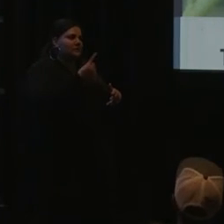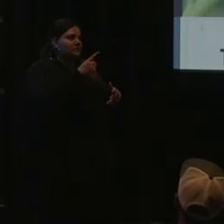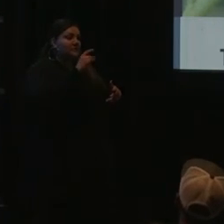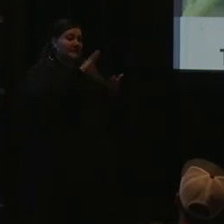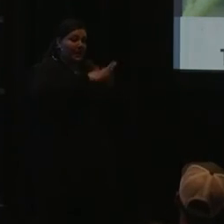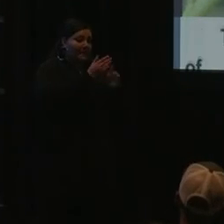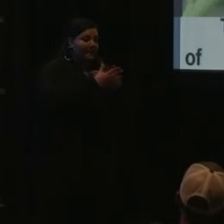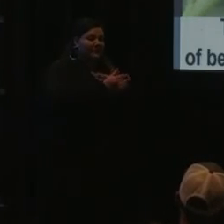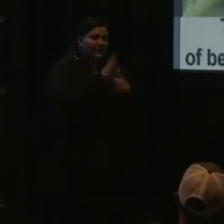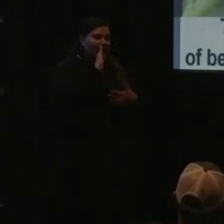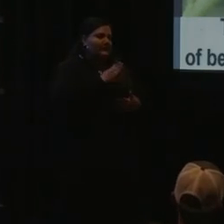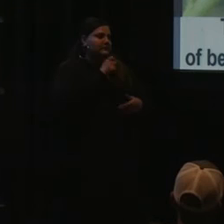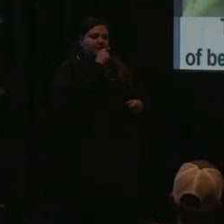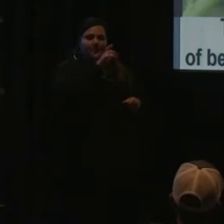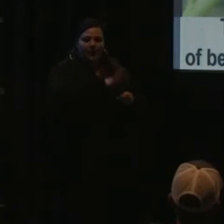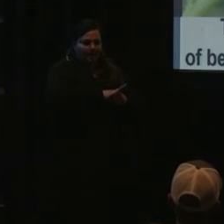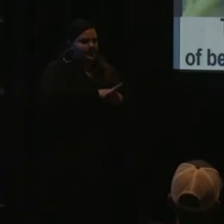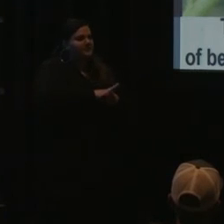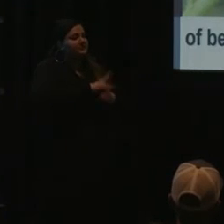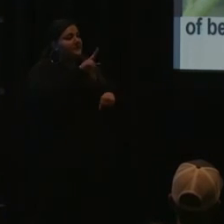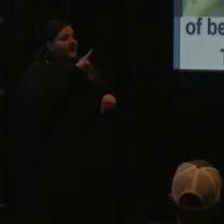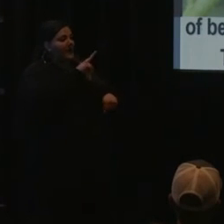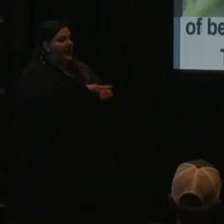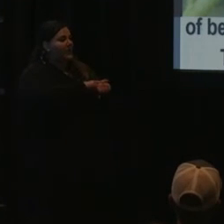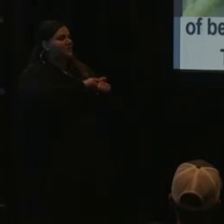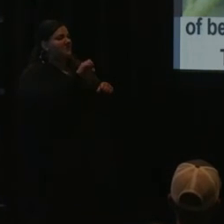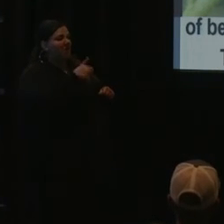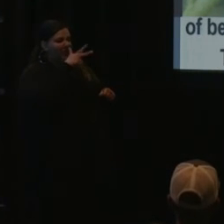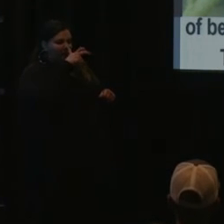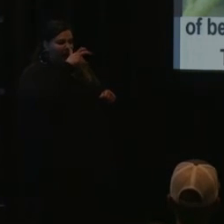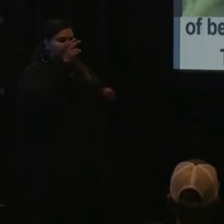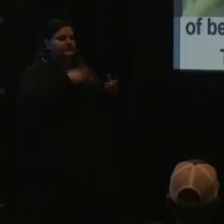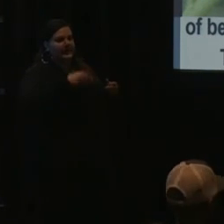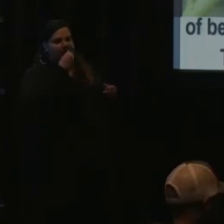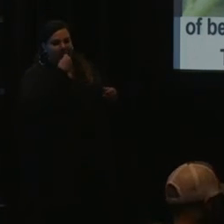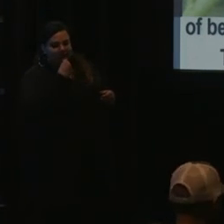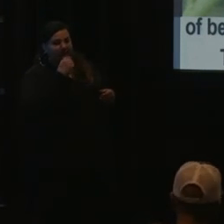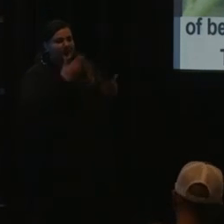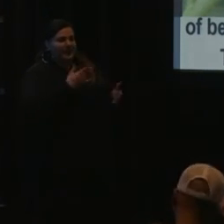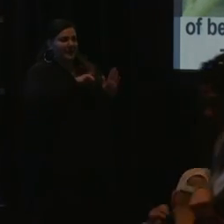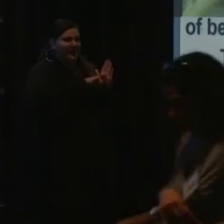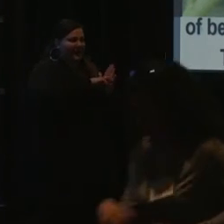chance of becoming a butterfly. There are lots of natural predators, and in fact, another monarch caterpillar might even eat it.